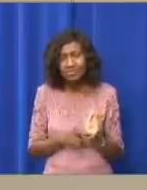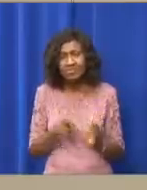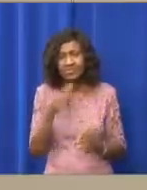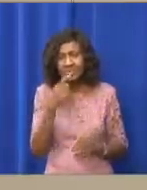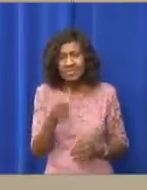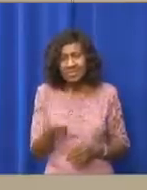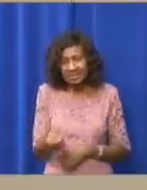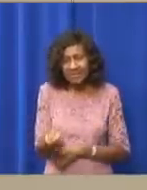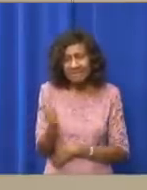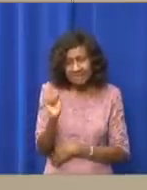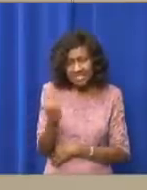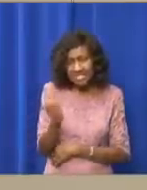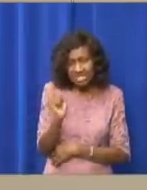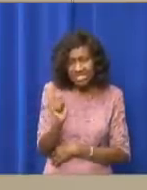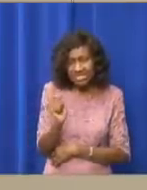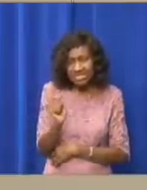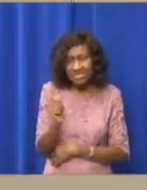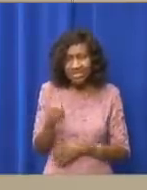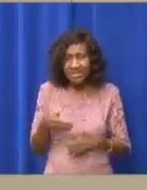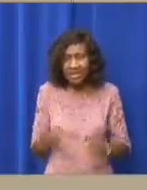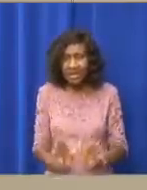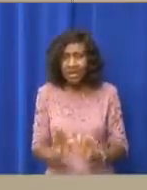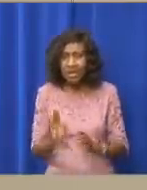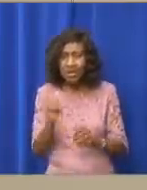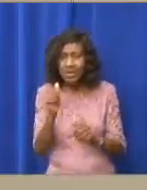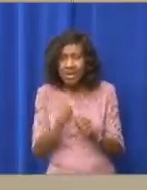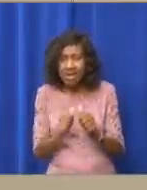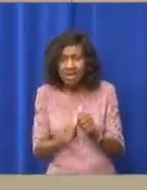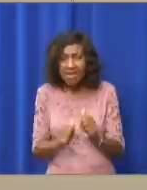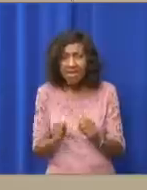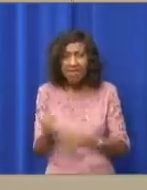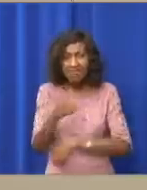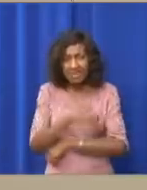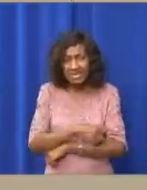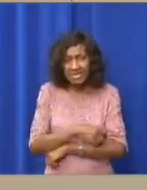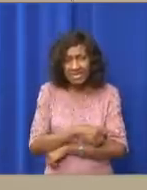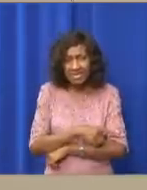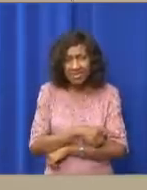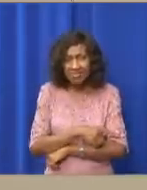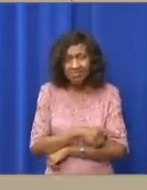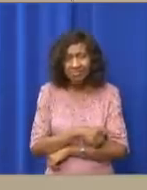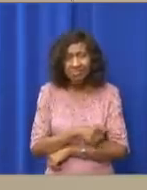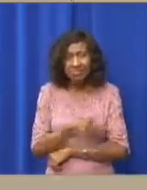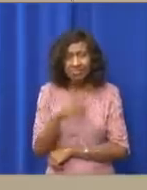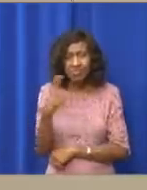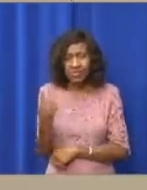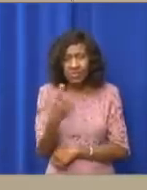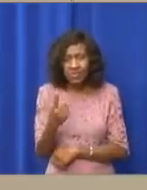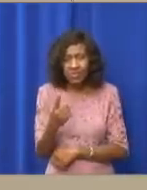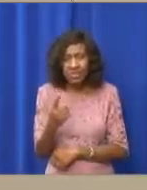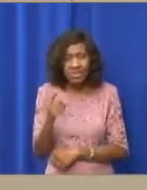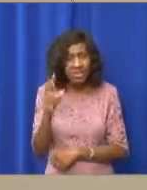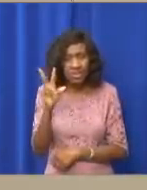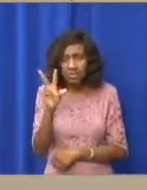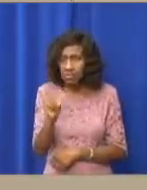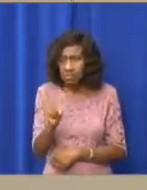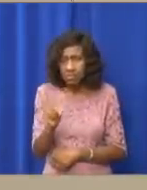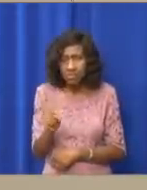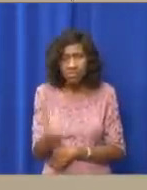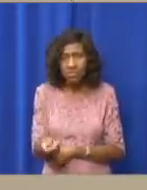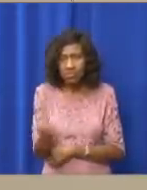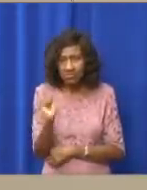is allowed every day except Sundays, when the beaches and shorelines will remain closed